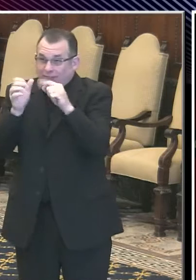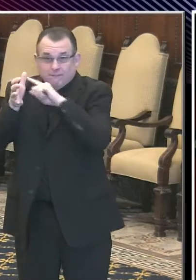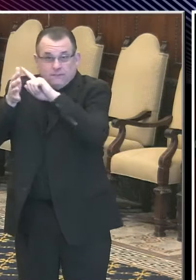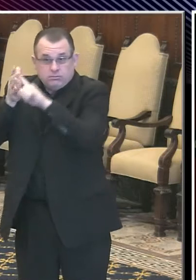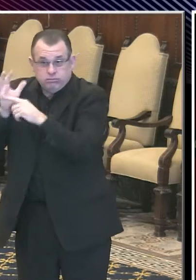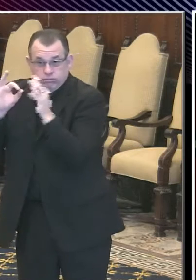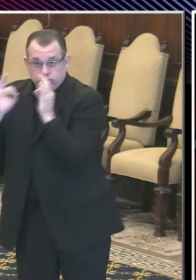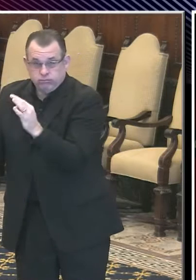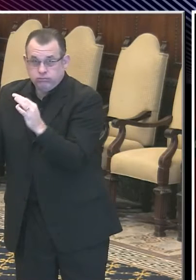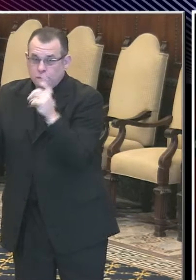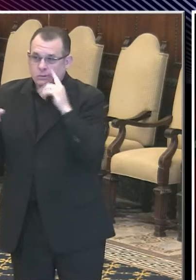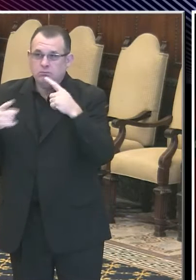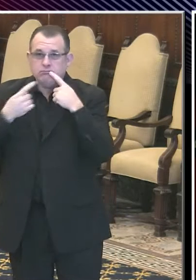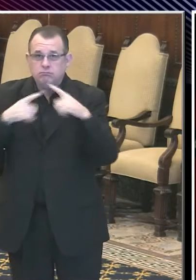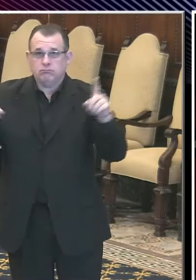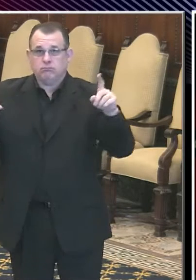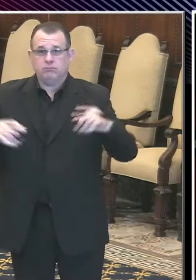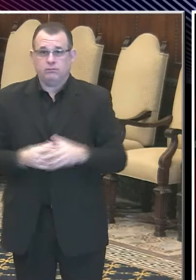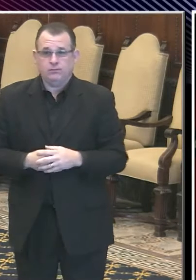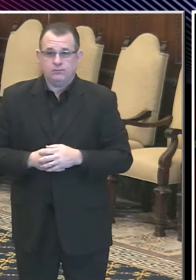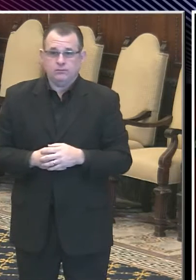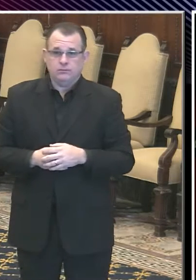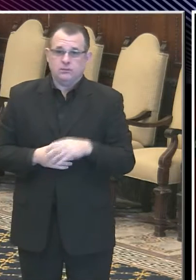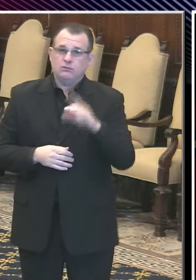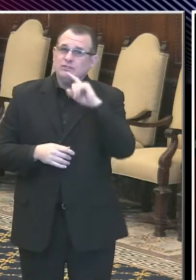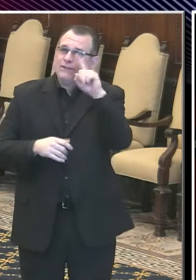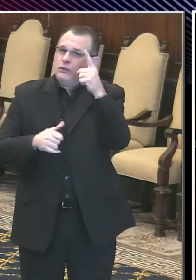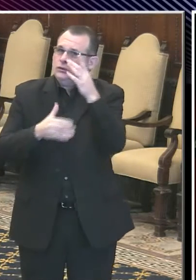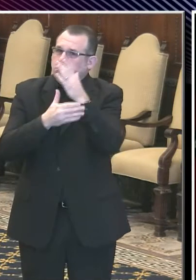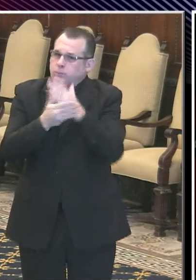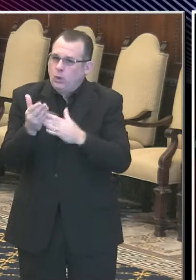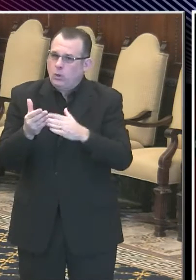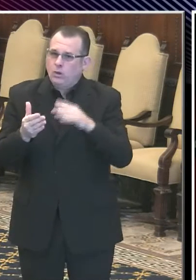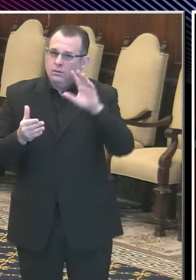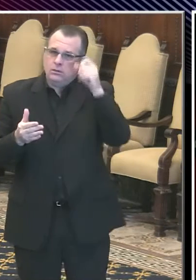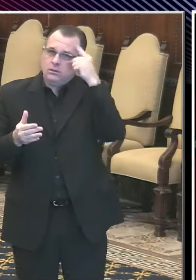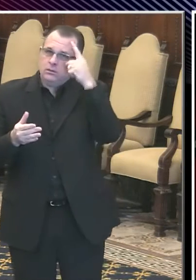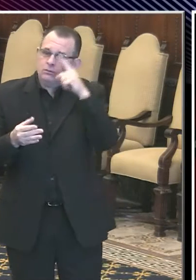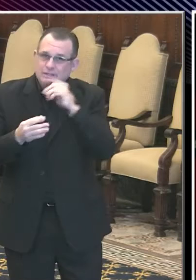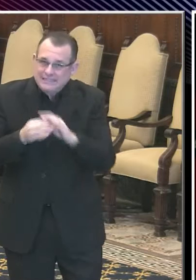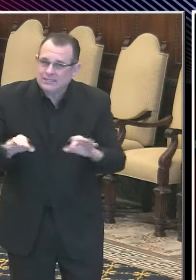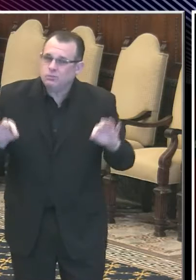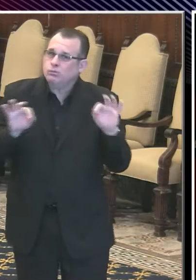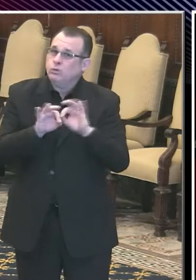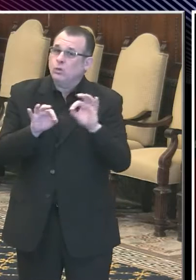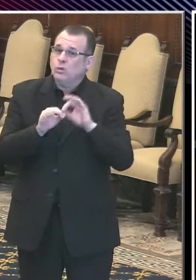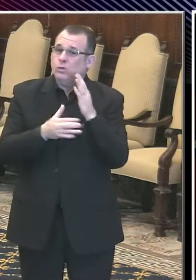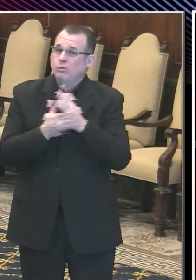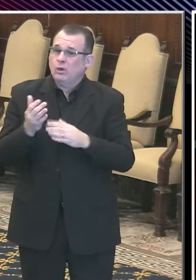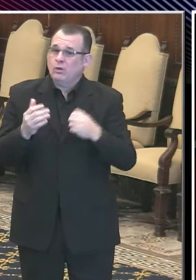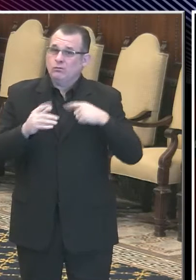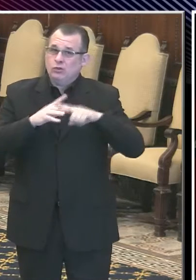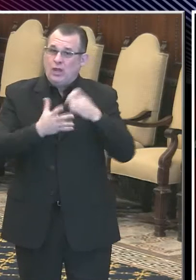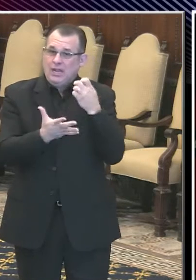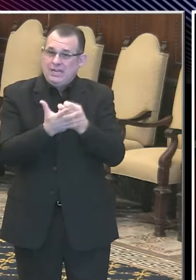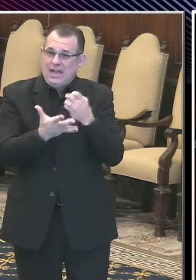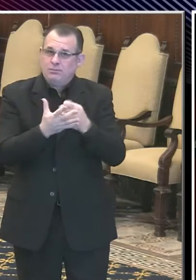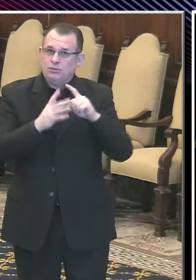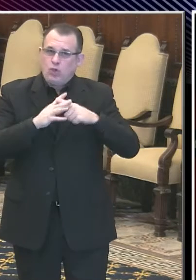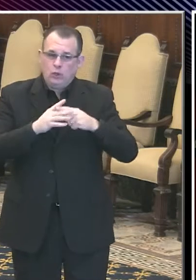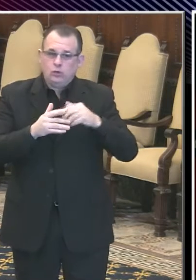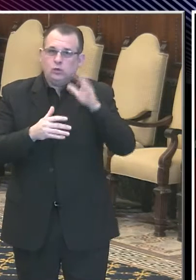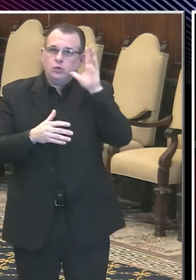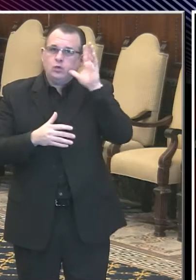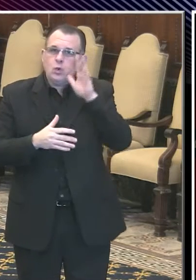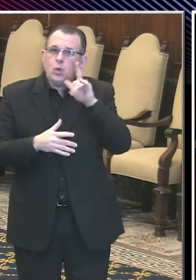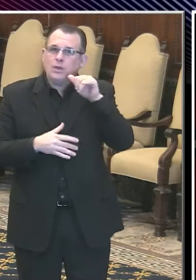work resumes. This is just a first step, but an important first step, as we attempt to restart the economy while still doing everything we can to mitigate